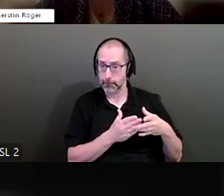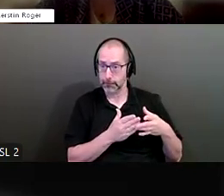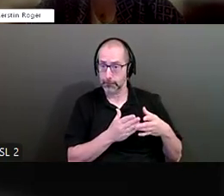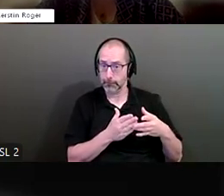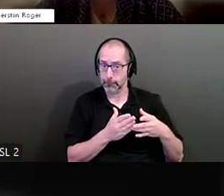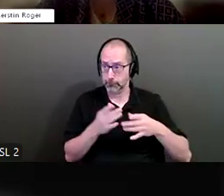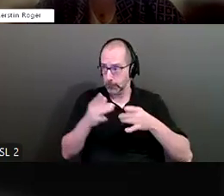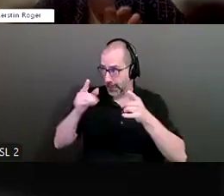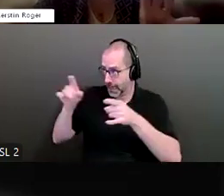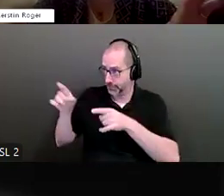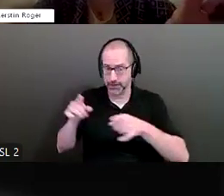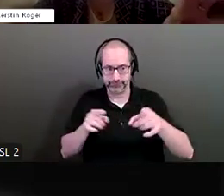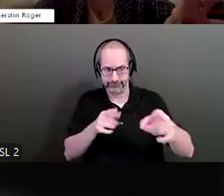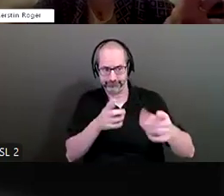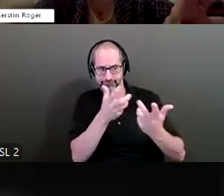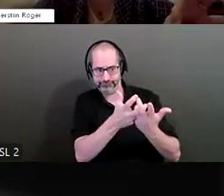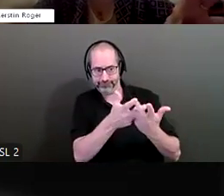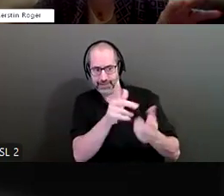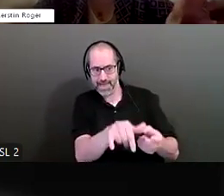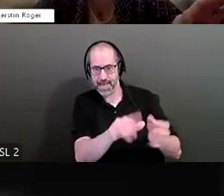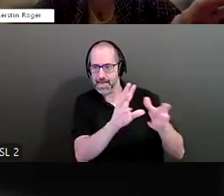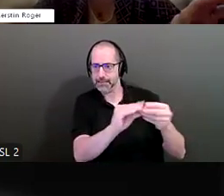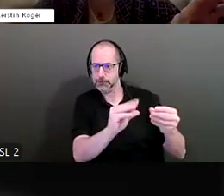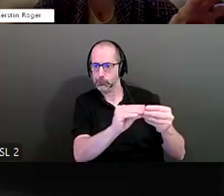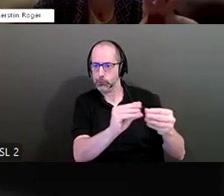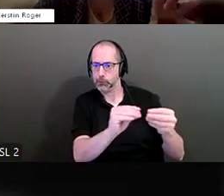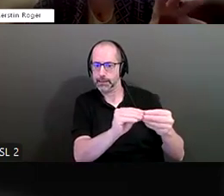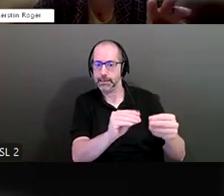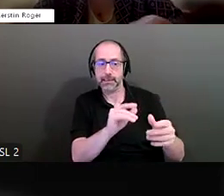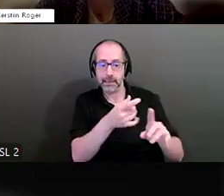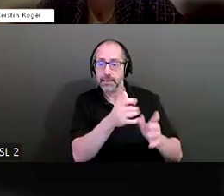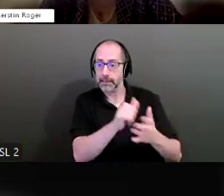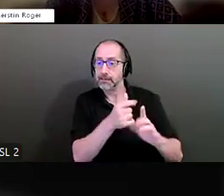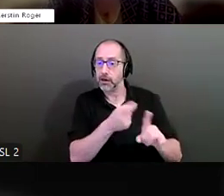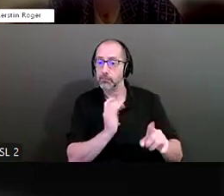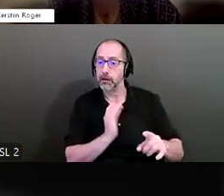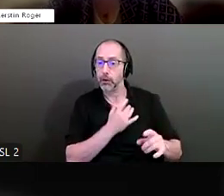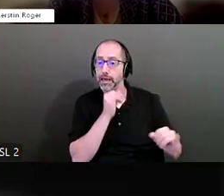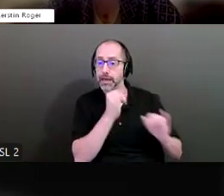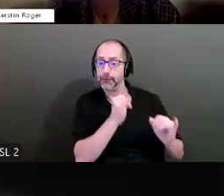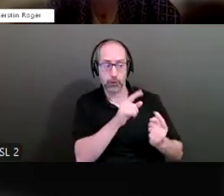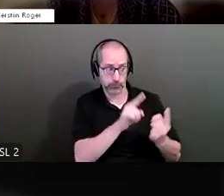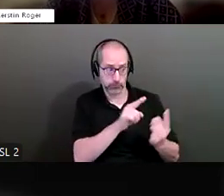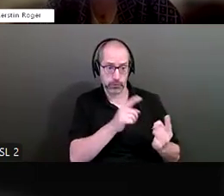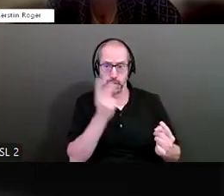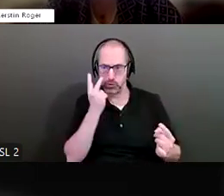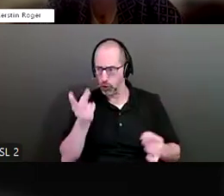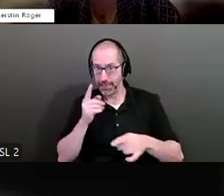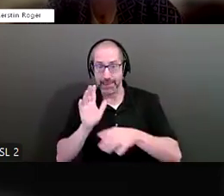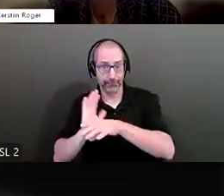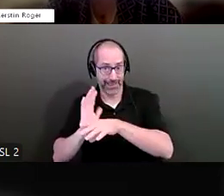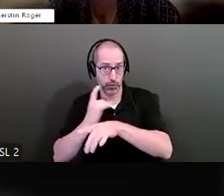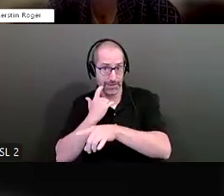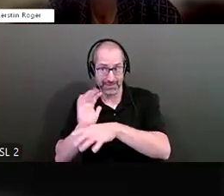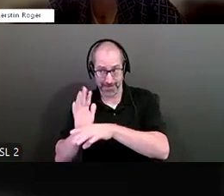case study. And this was from one of our interviews, and it was depicted in the video as well. So I'm happy to